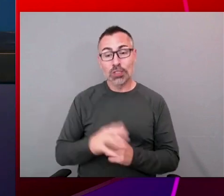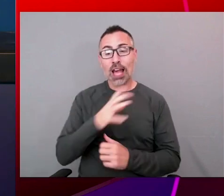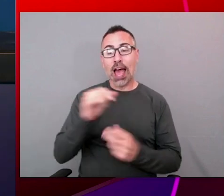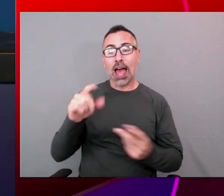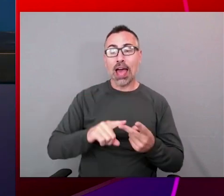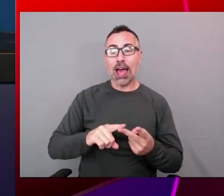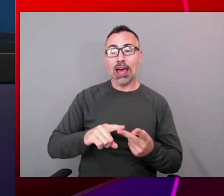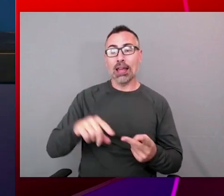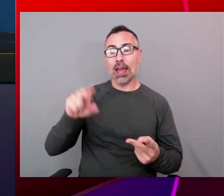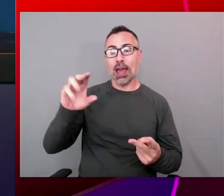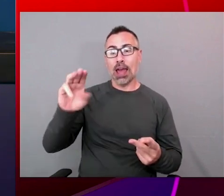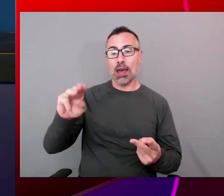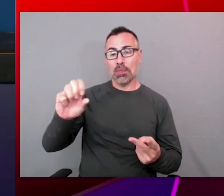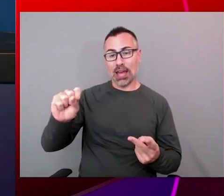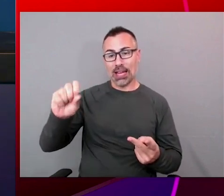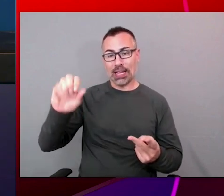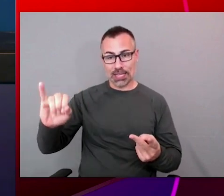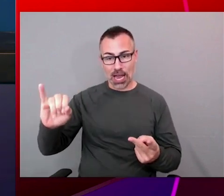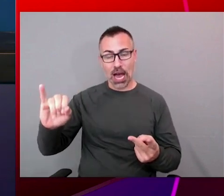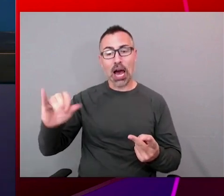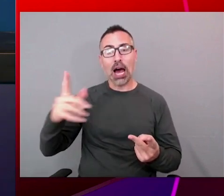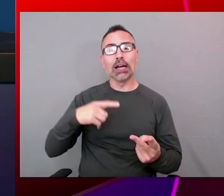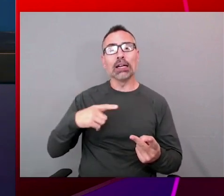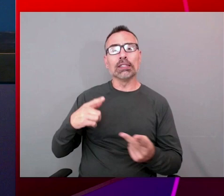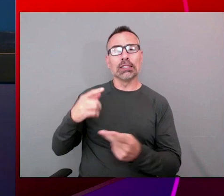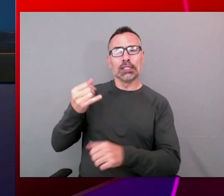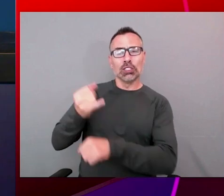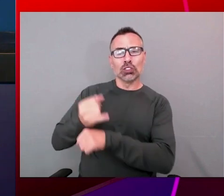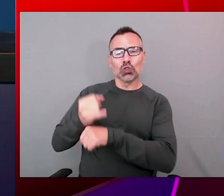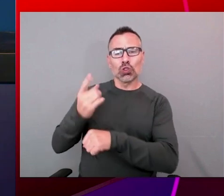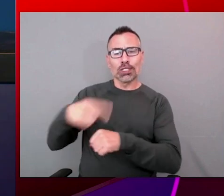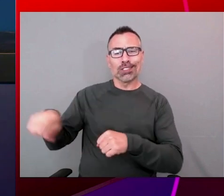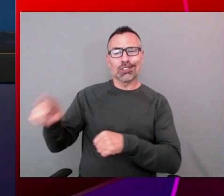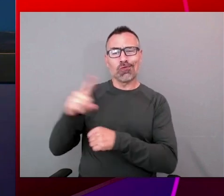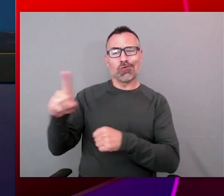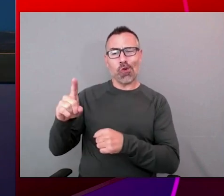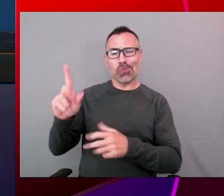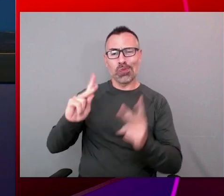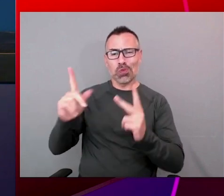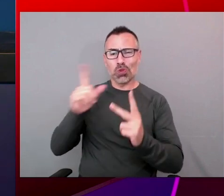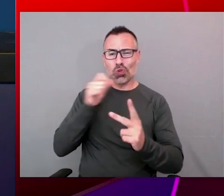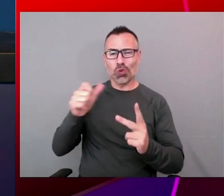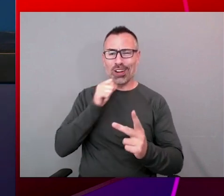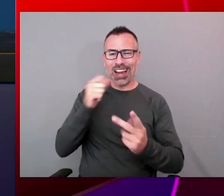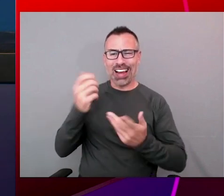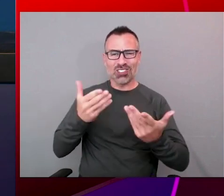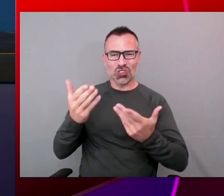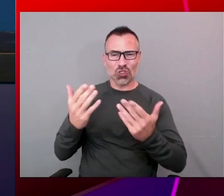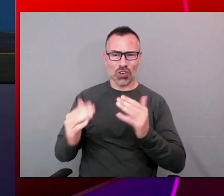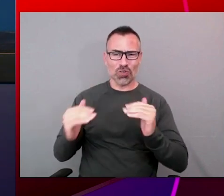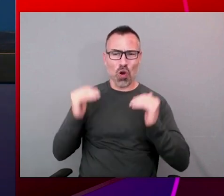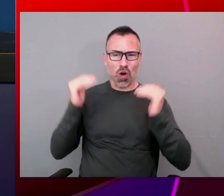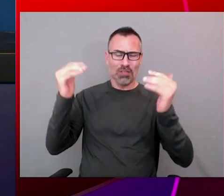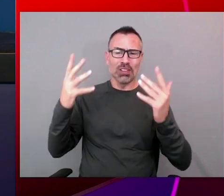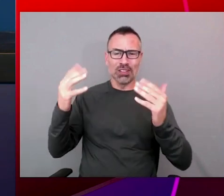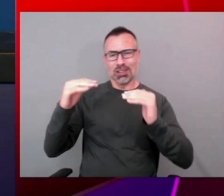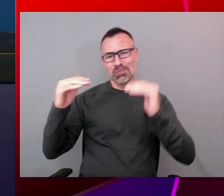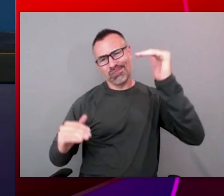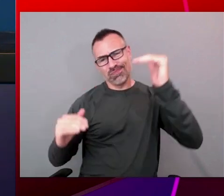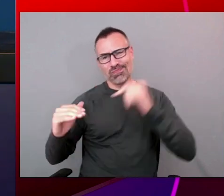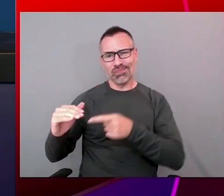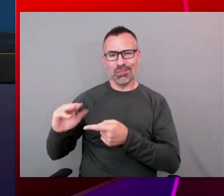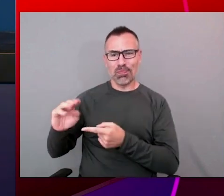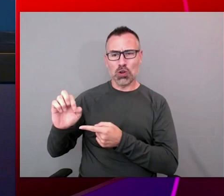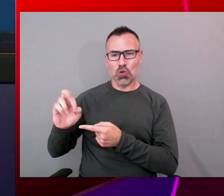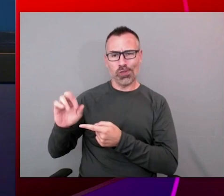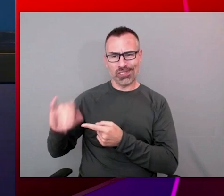these are institutions that serve predominantly underserved populations and student groups. So we're looking to help